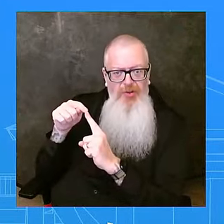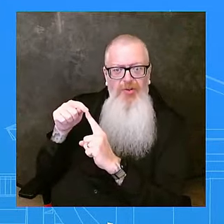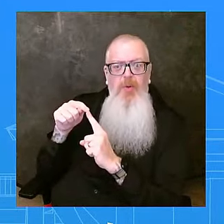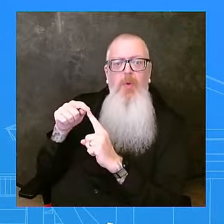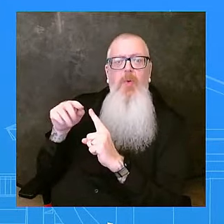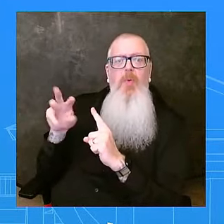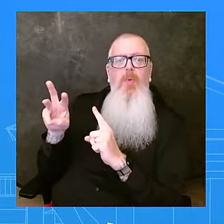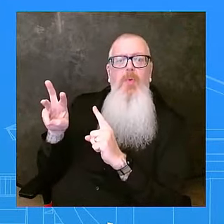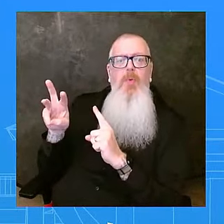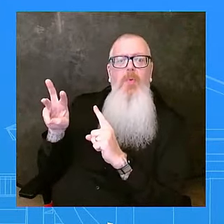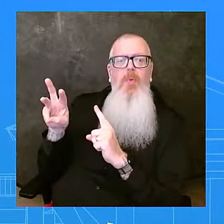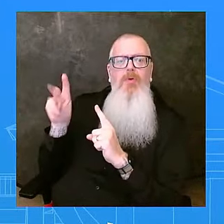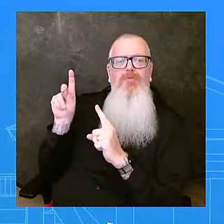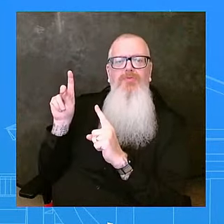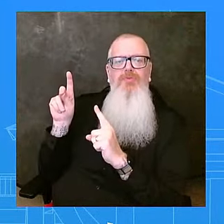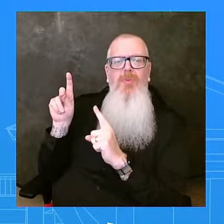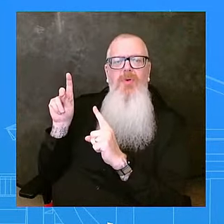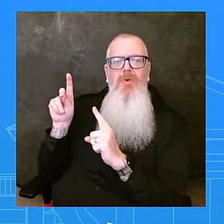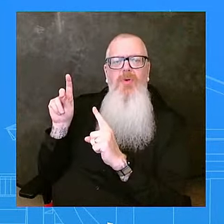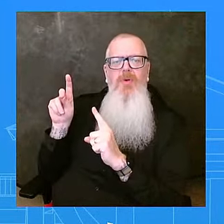need a minute?